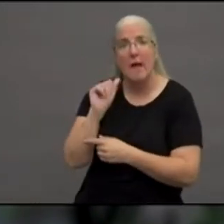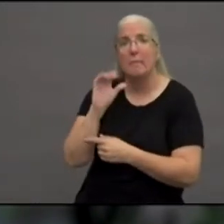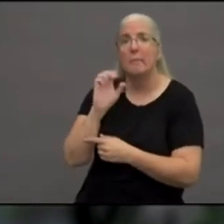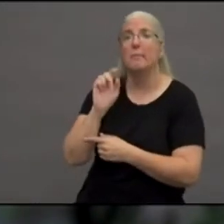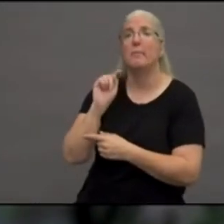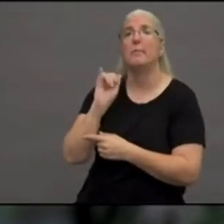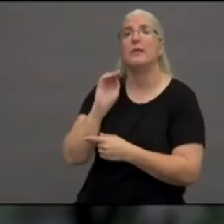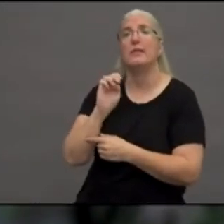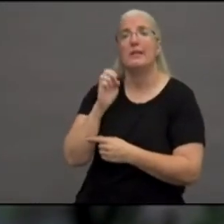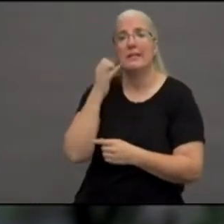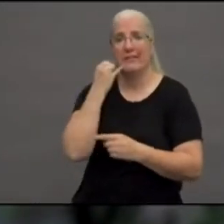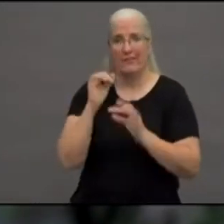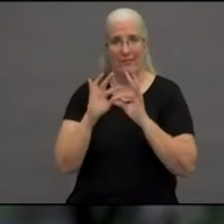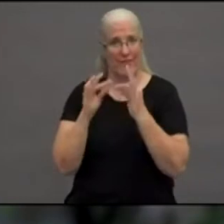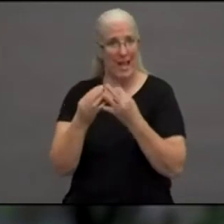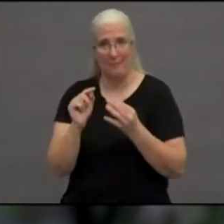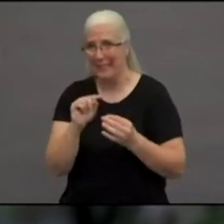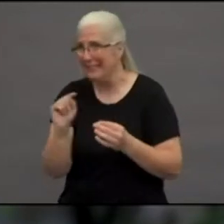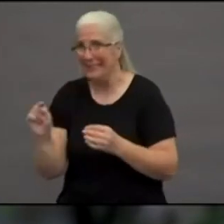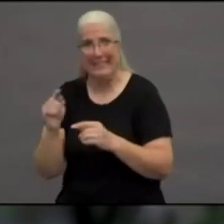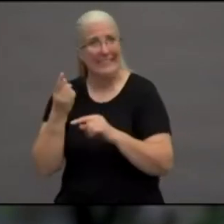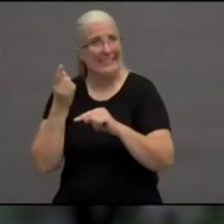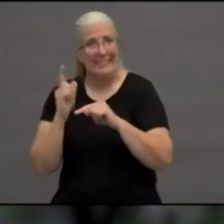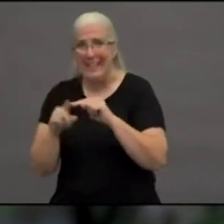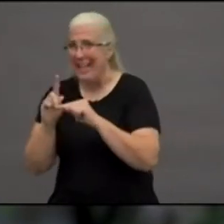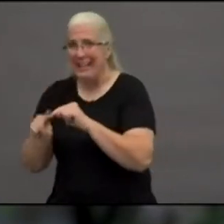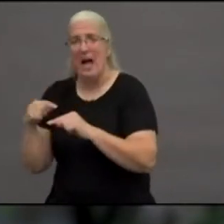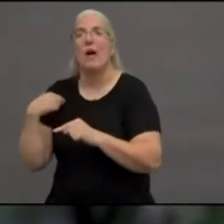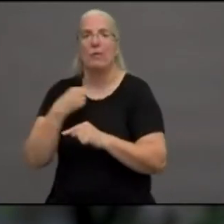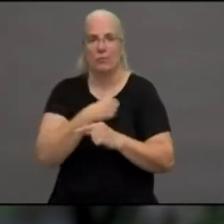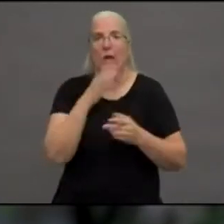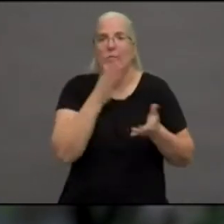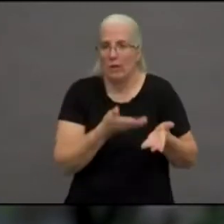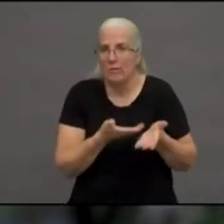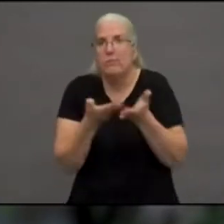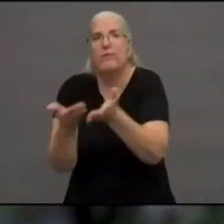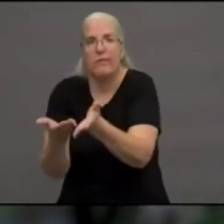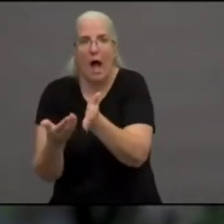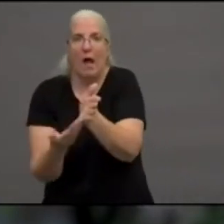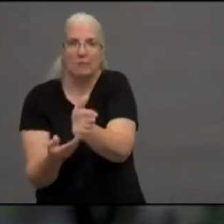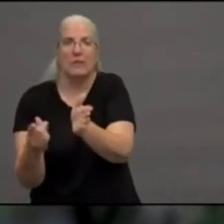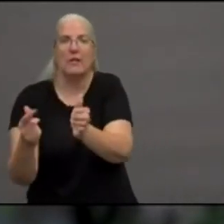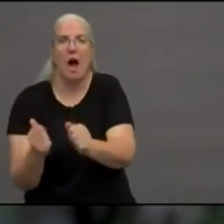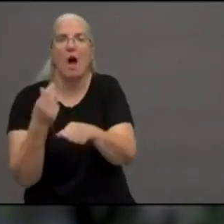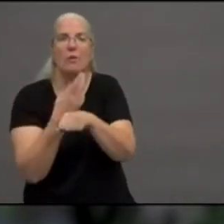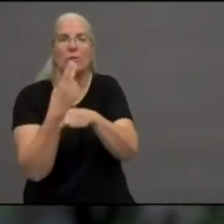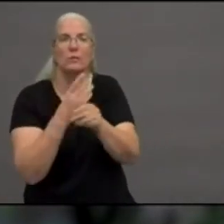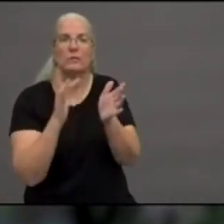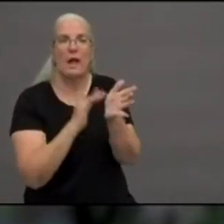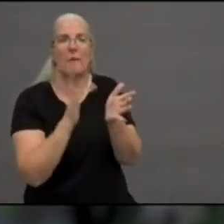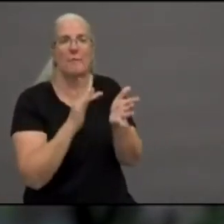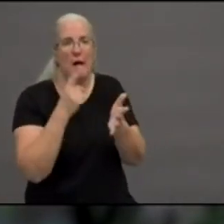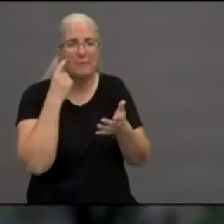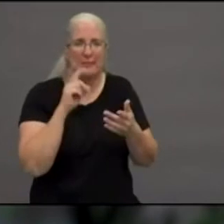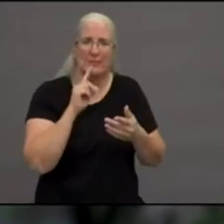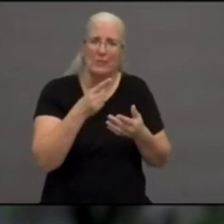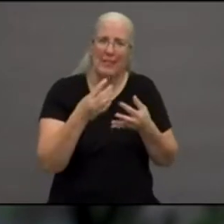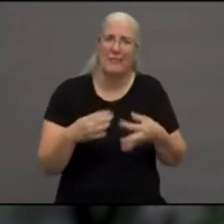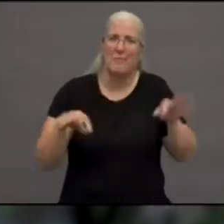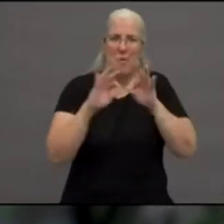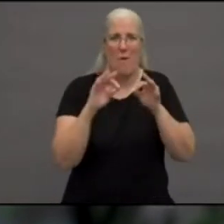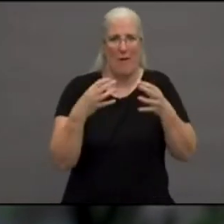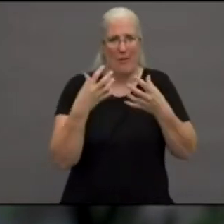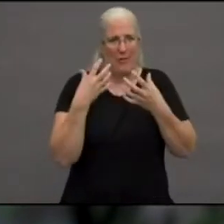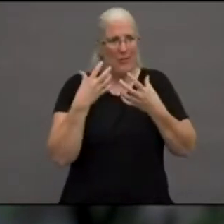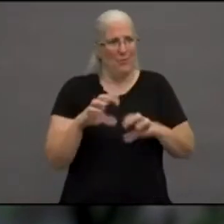have a way to communicate, we provide the iPad because, combating isolation is really important for our families. We've also